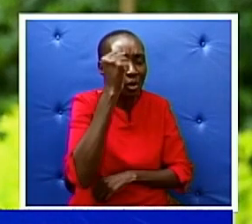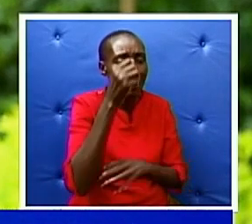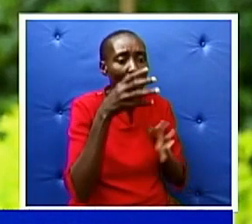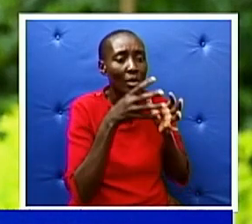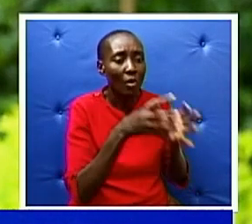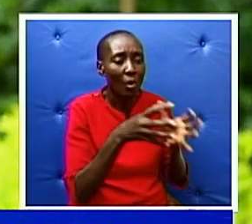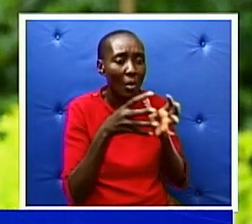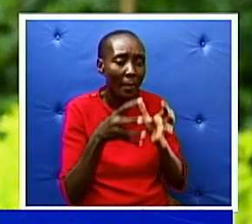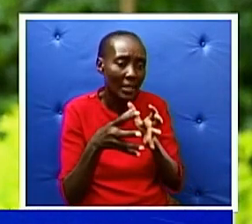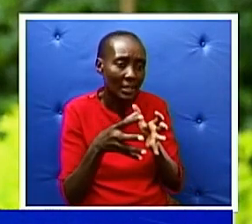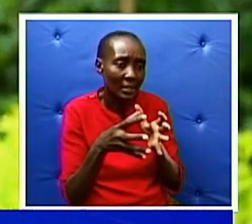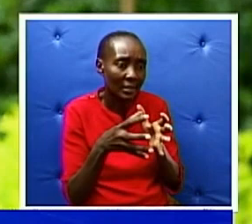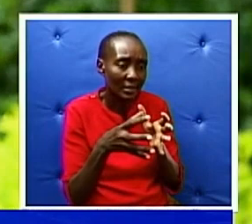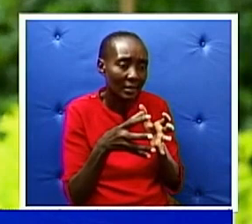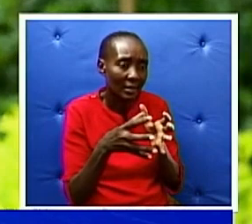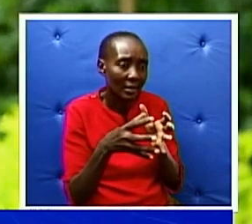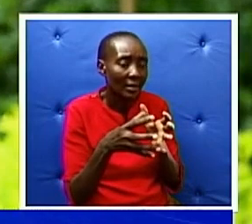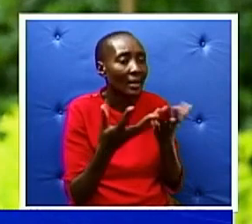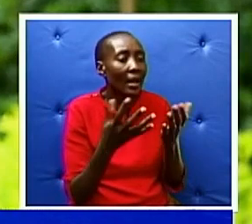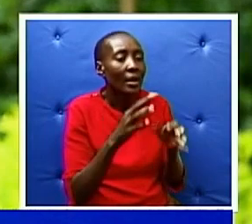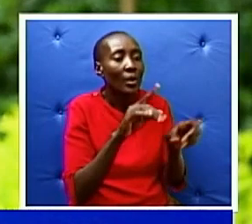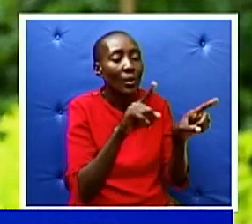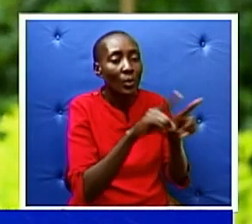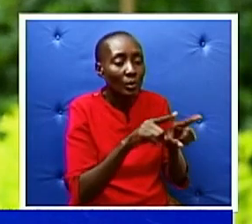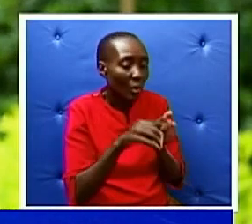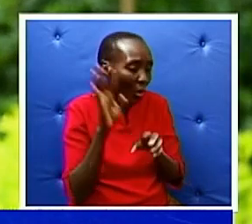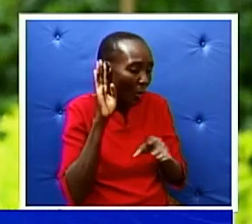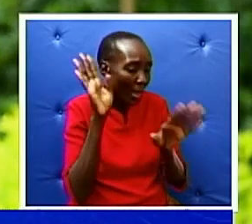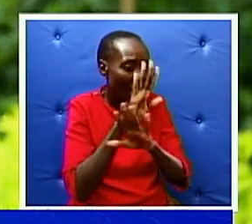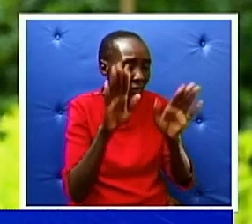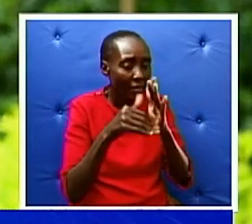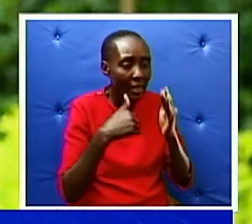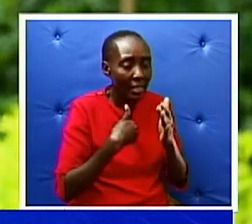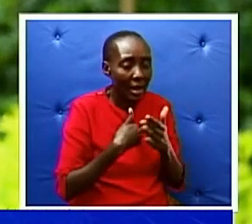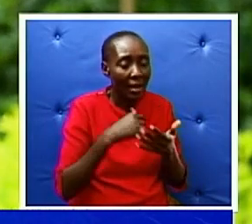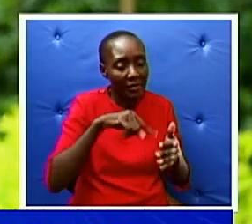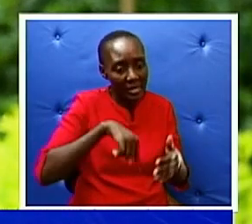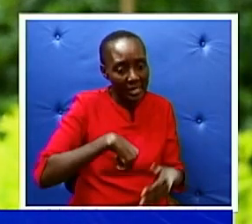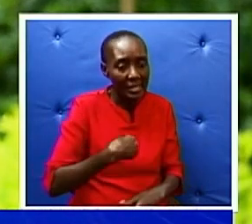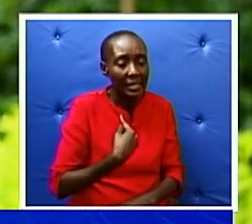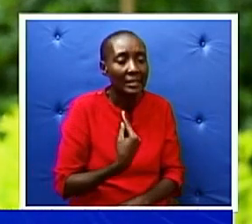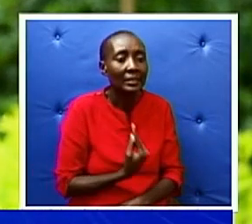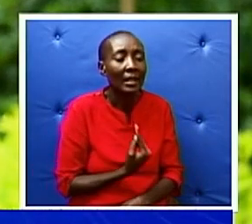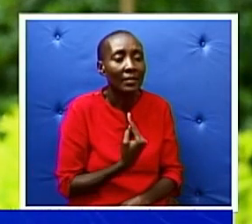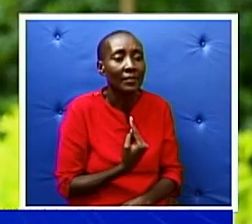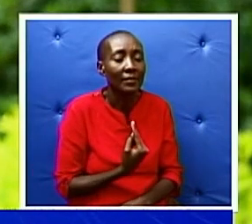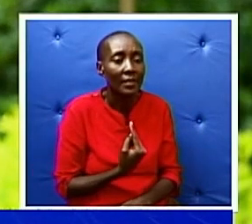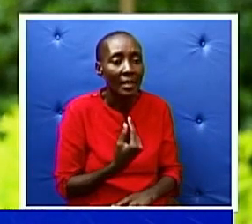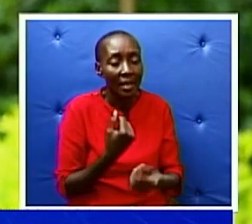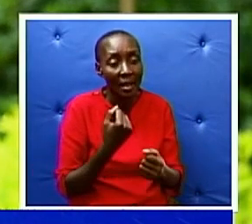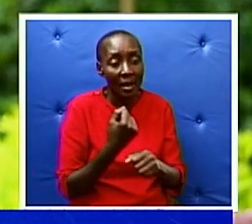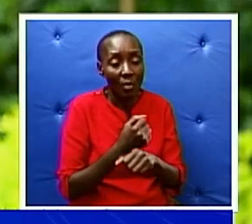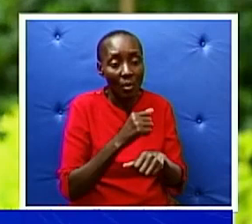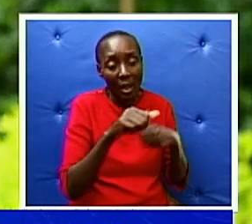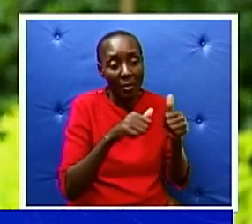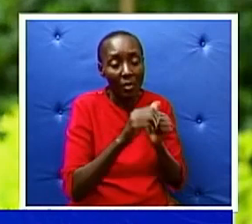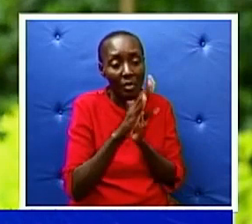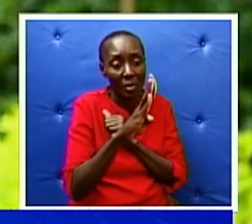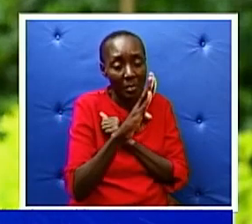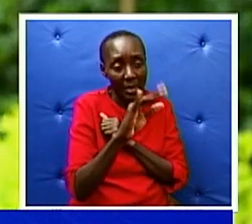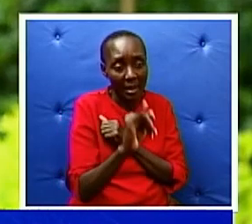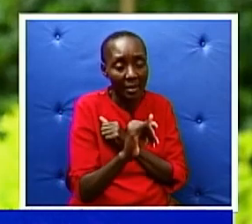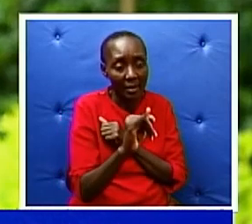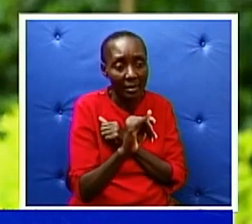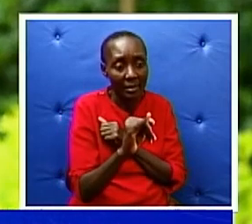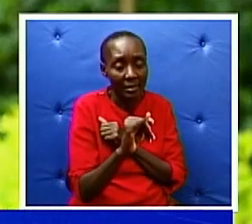these principles from the political parties. One of the things that I adore about BBI is the issue of putting